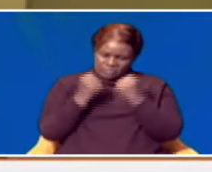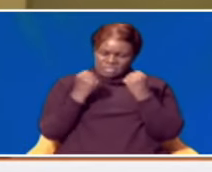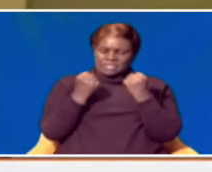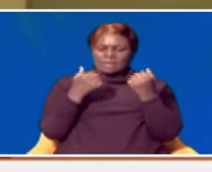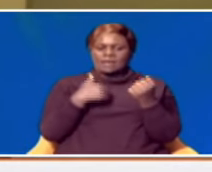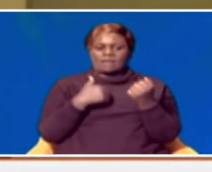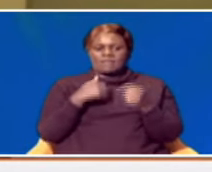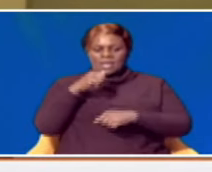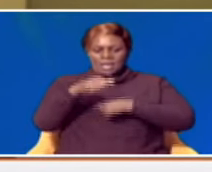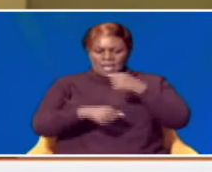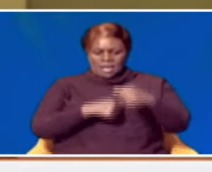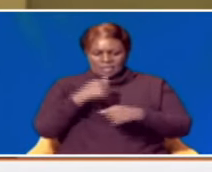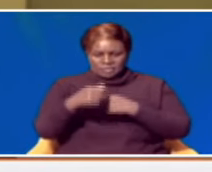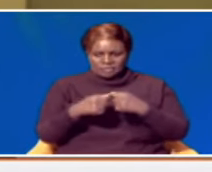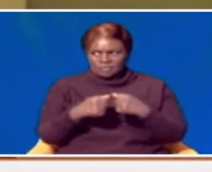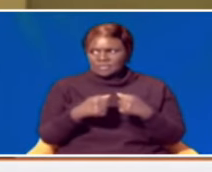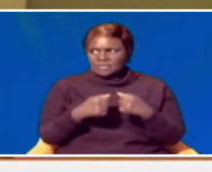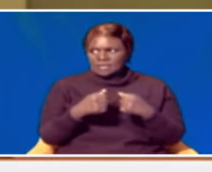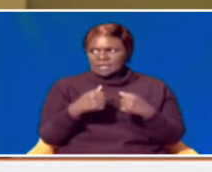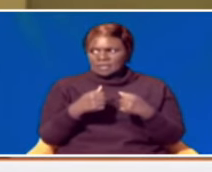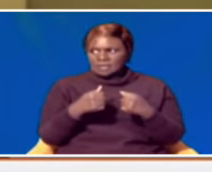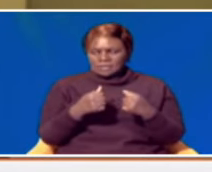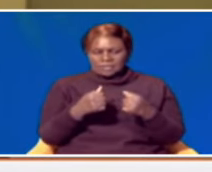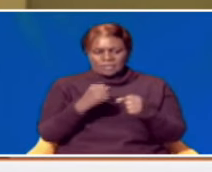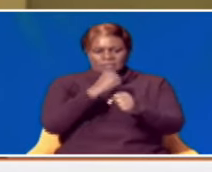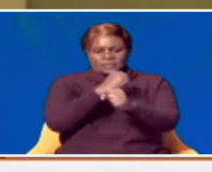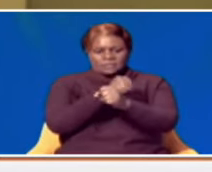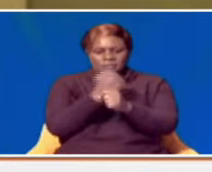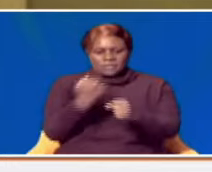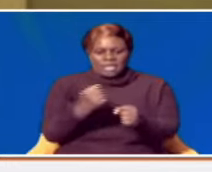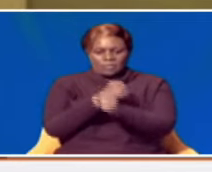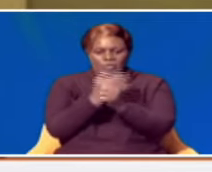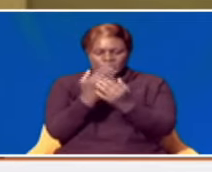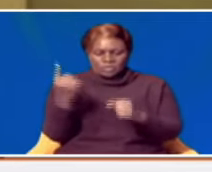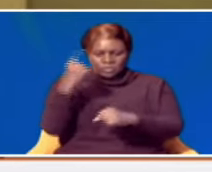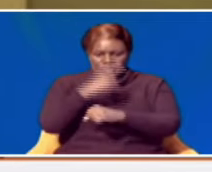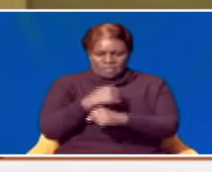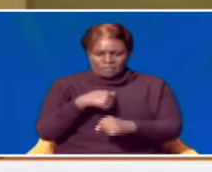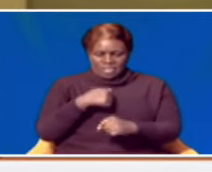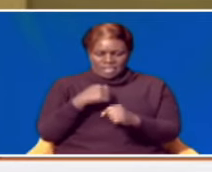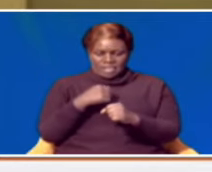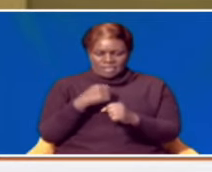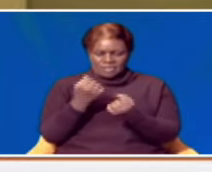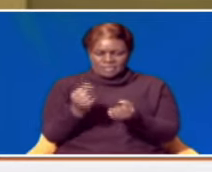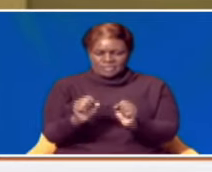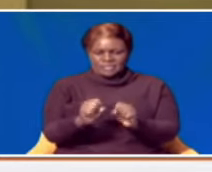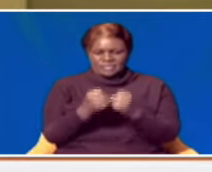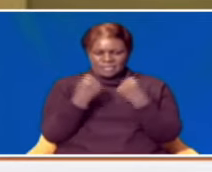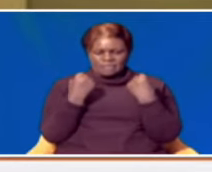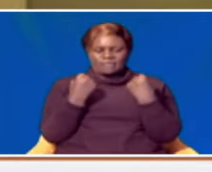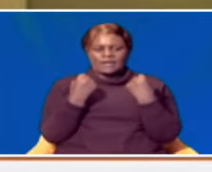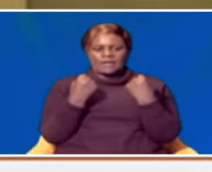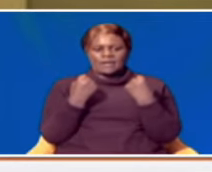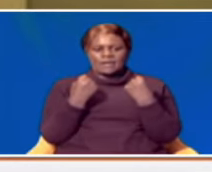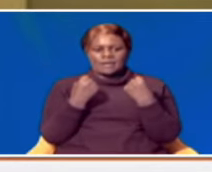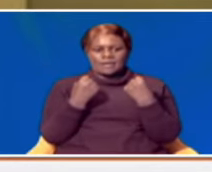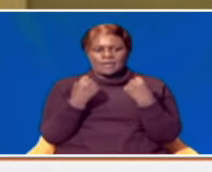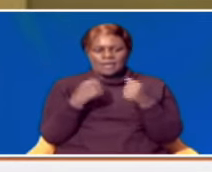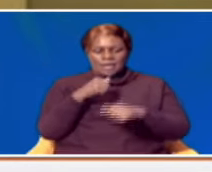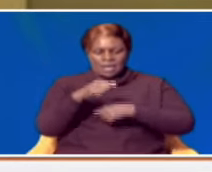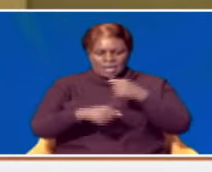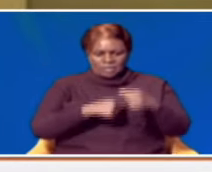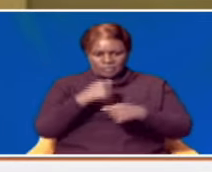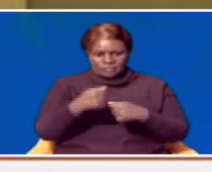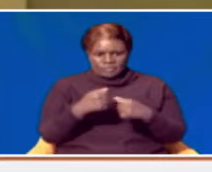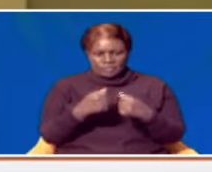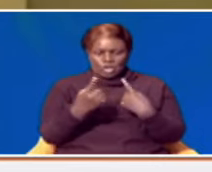guaranteed. Activities like the event that we had today, Child Protection Day, can make them feel safer handling the real world. Activities